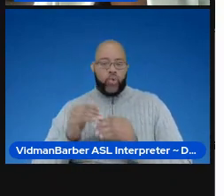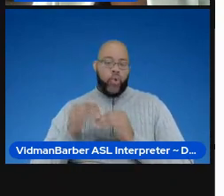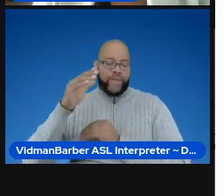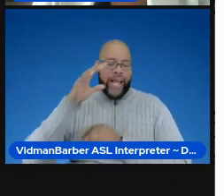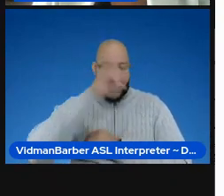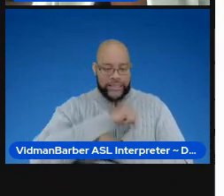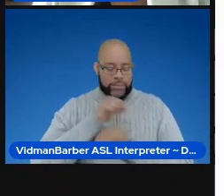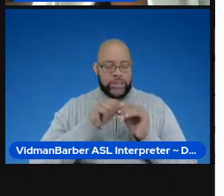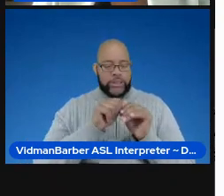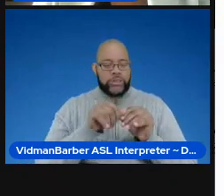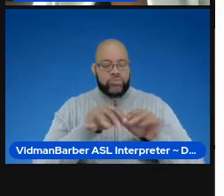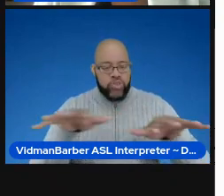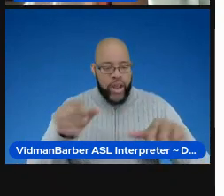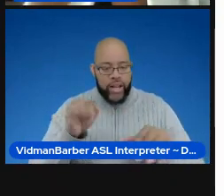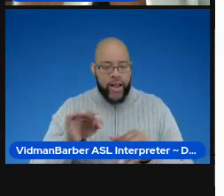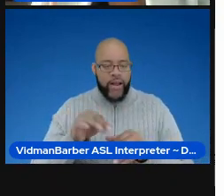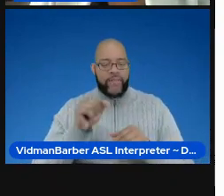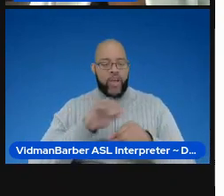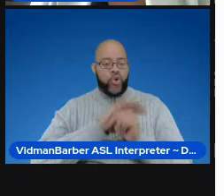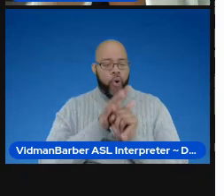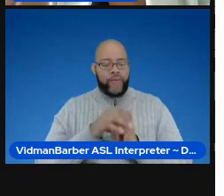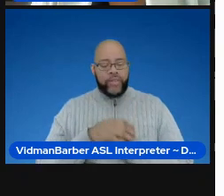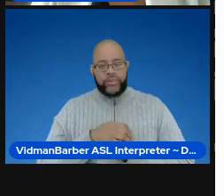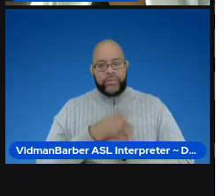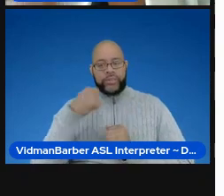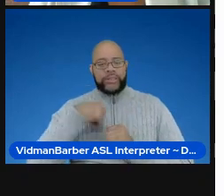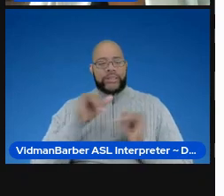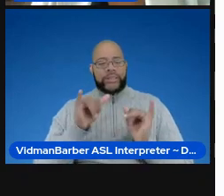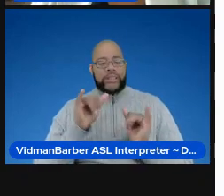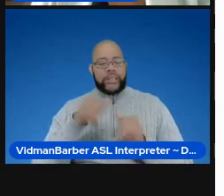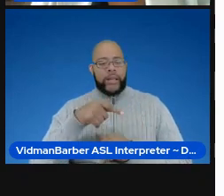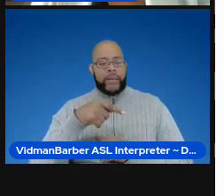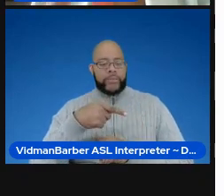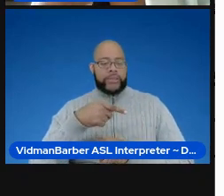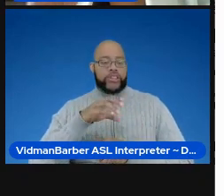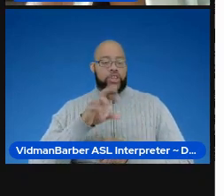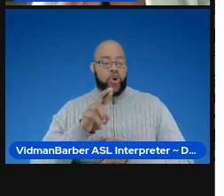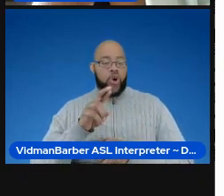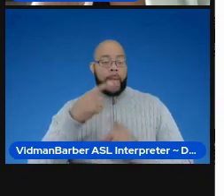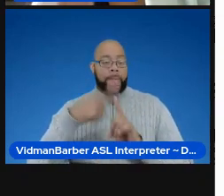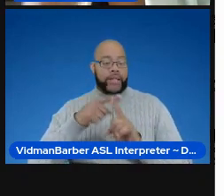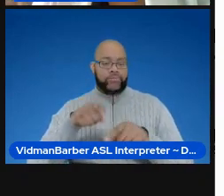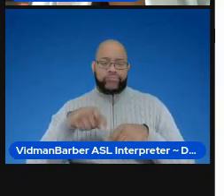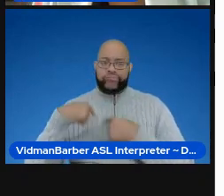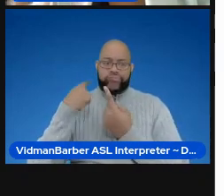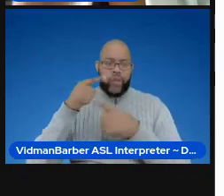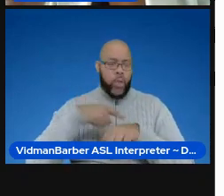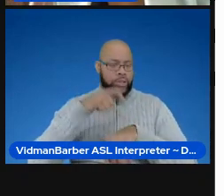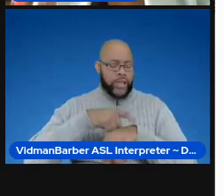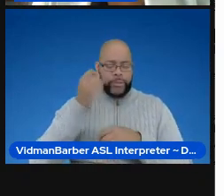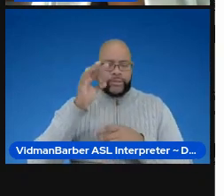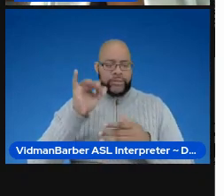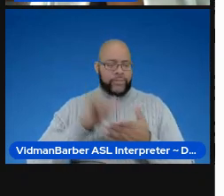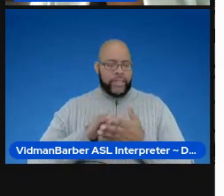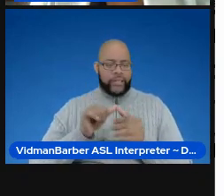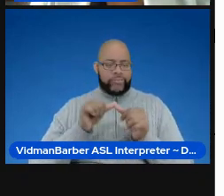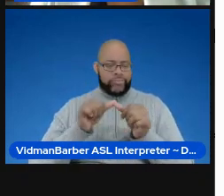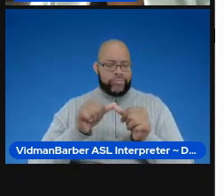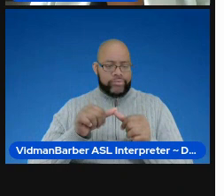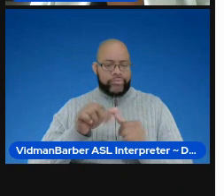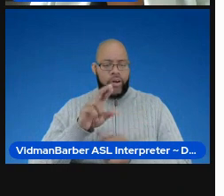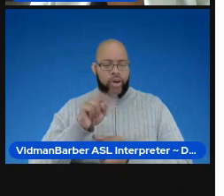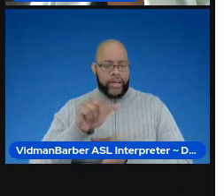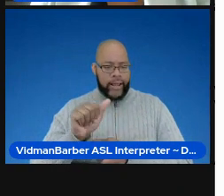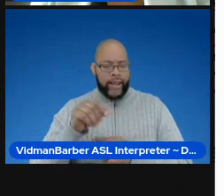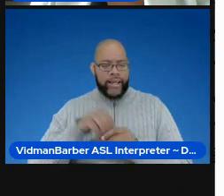the prevalence of SARS-CoV-2, because you can still be PCR positive for a long period of time because of residual dead RNA in